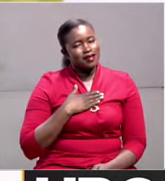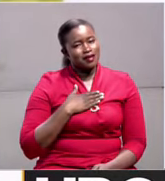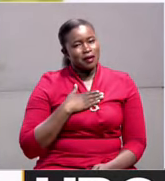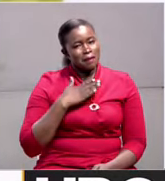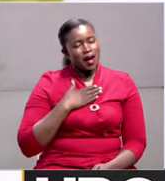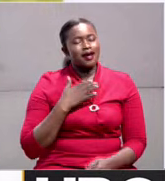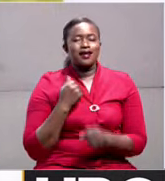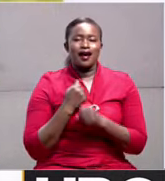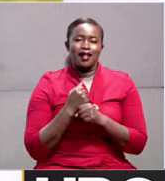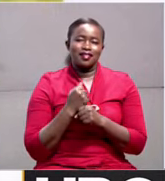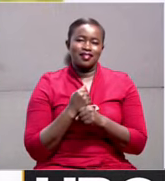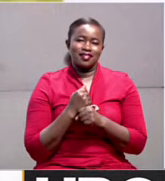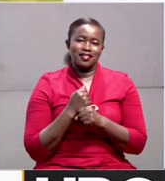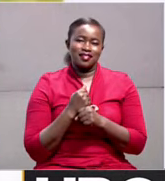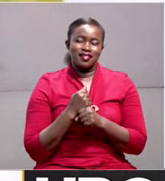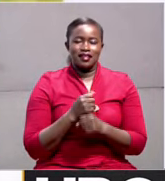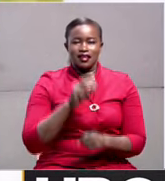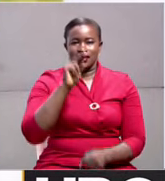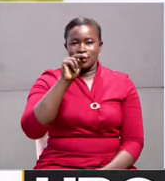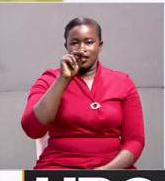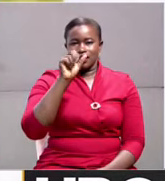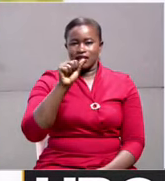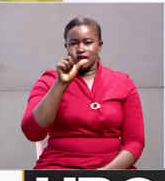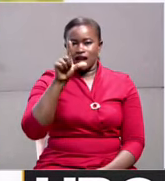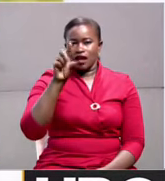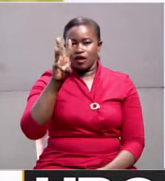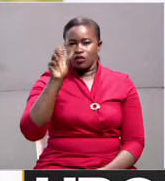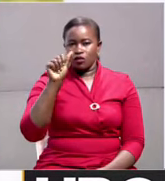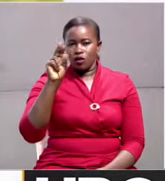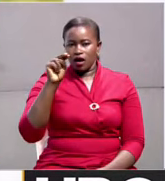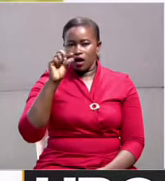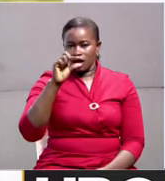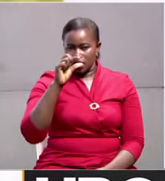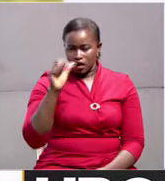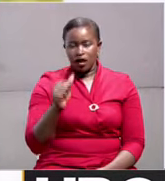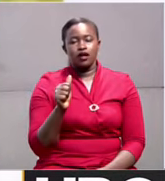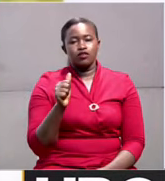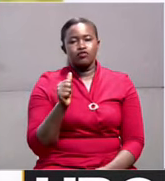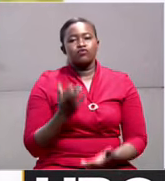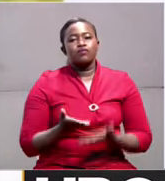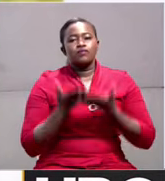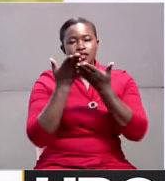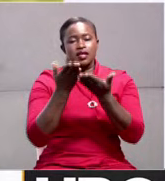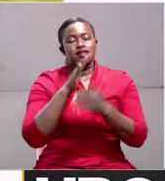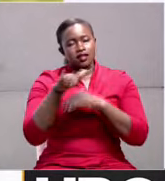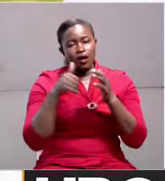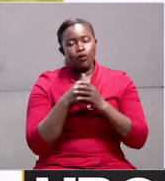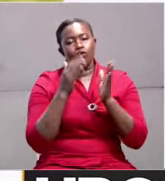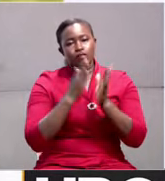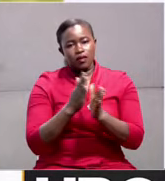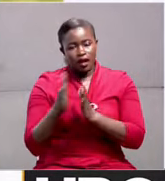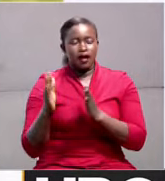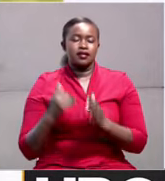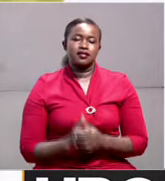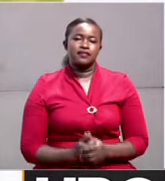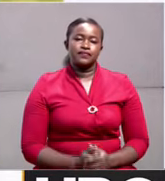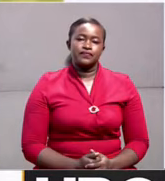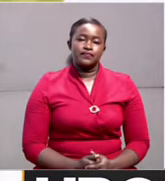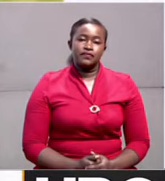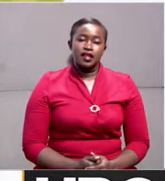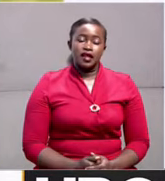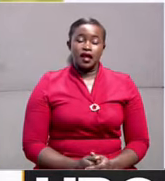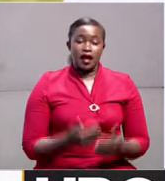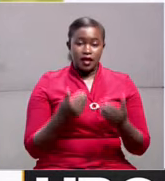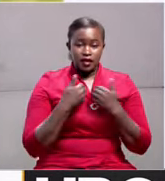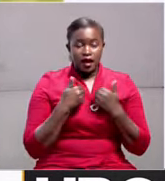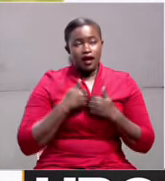my girl, Narwanga, to present the whole plan. There, I have